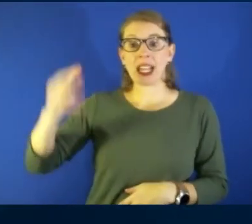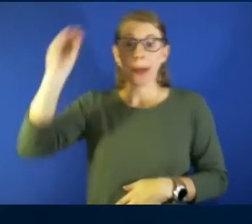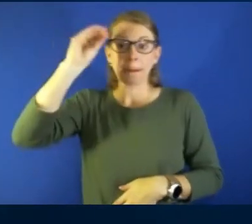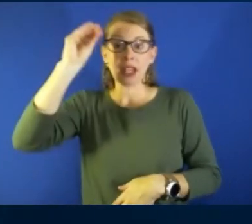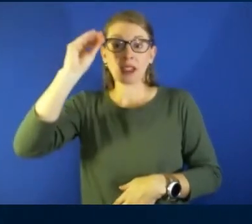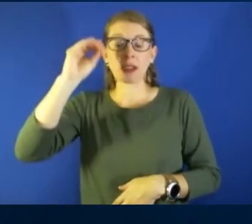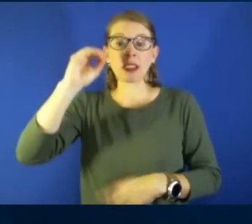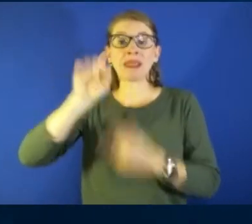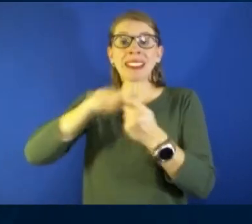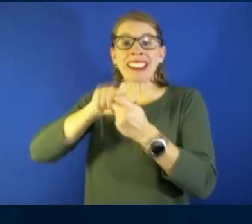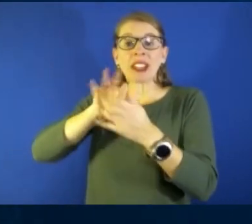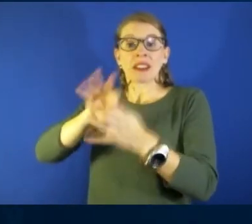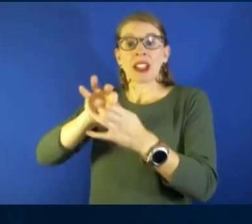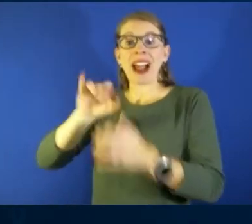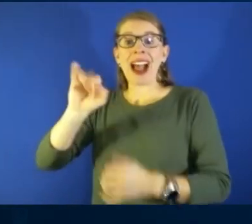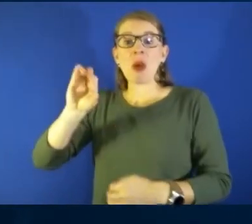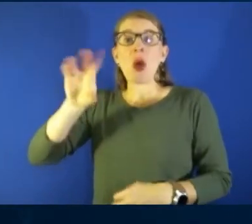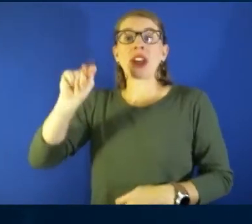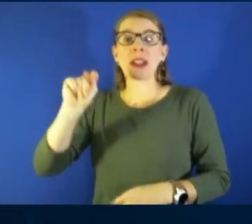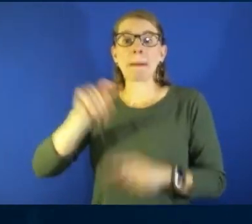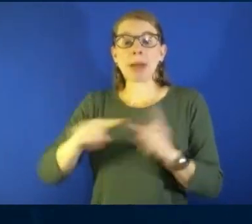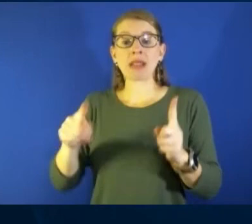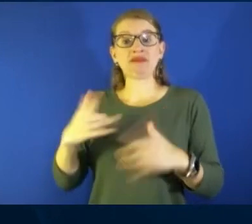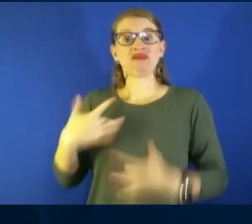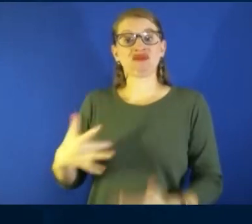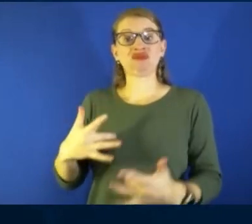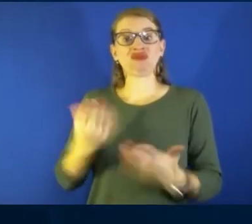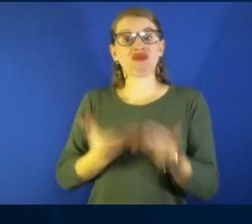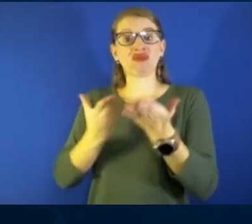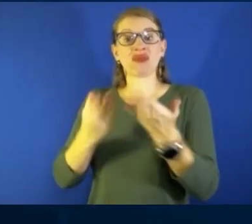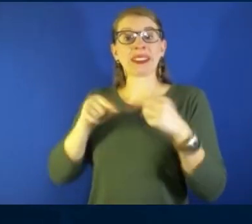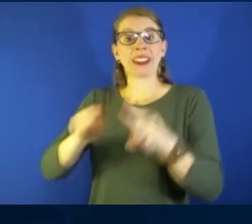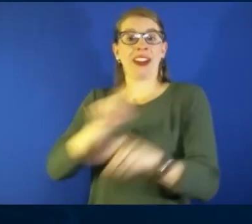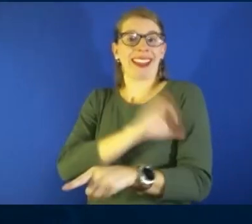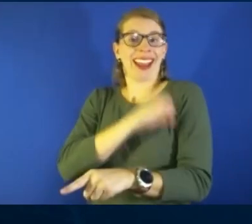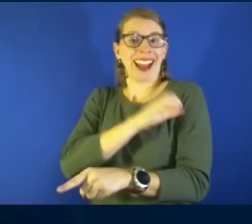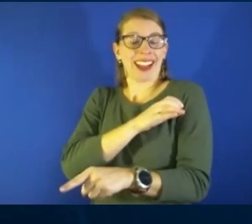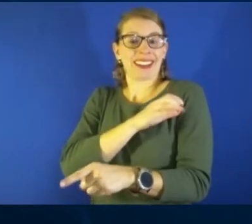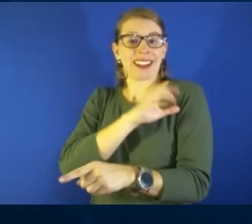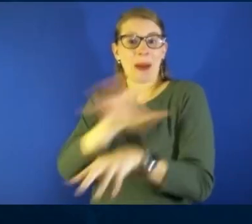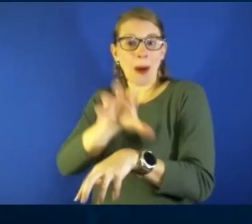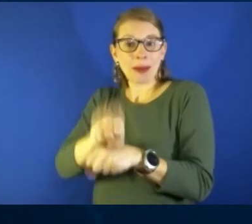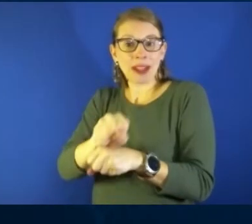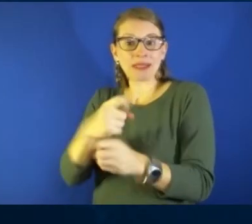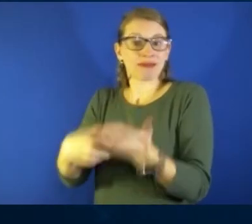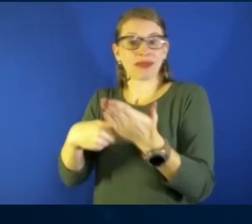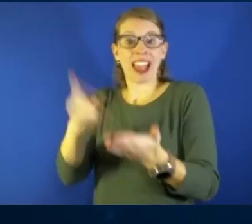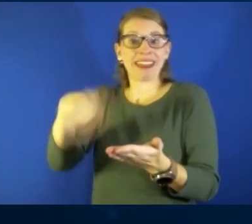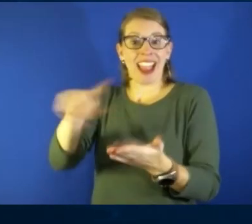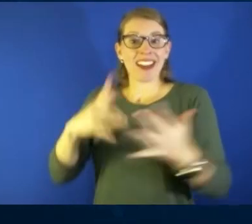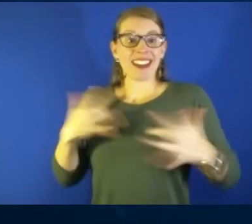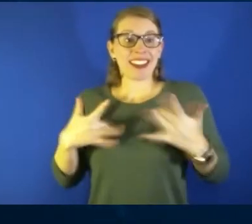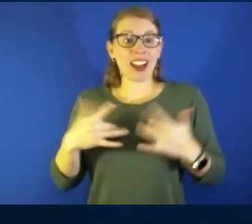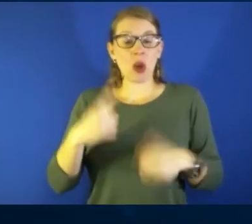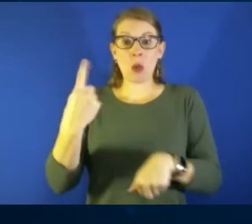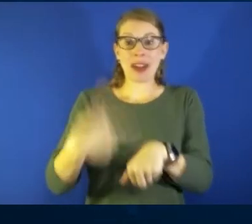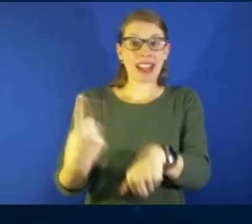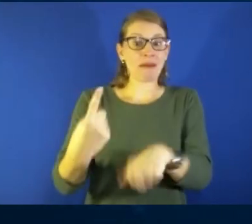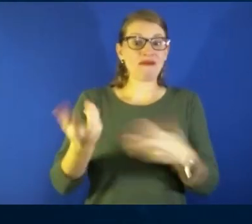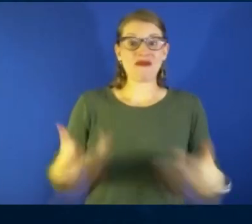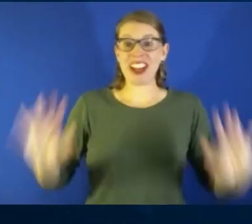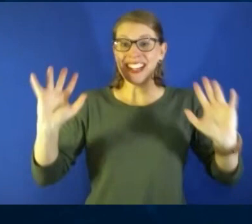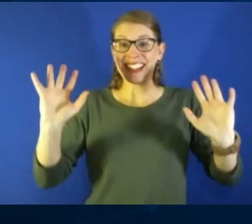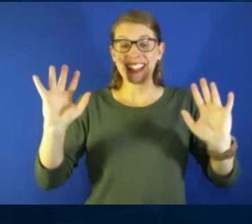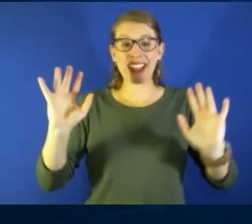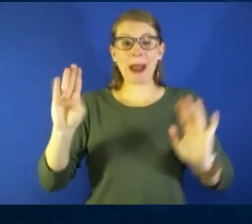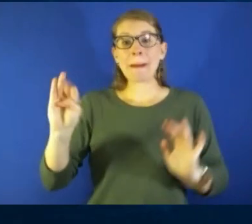IORT, but most we present it during our clinic, and they're just thrilled that this could be an option for them. And I think 1 treatment. I think our first Betty that we've been